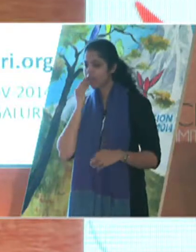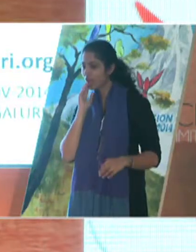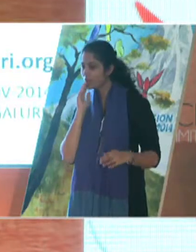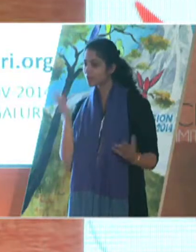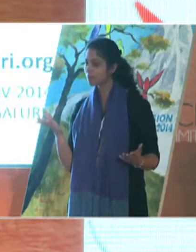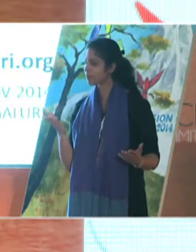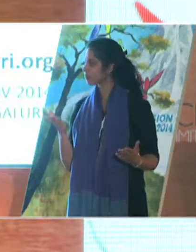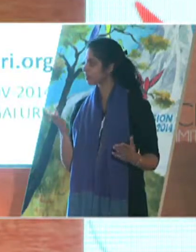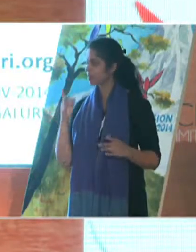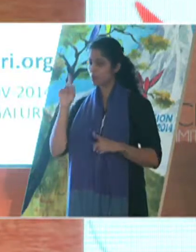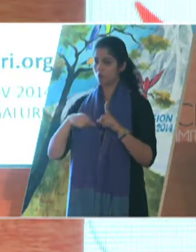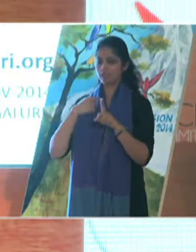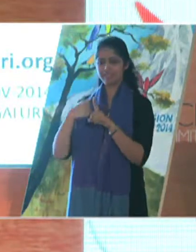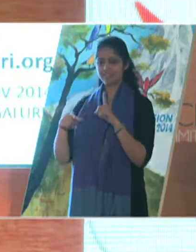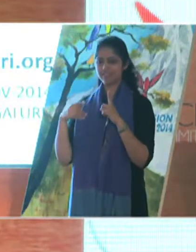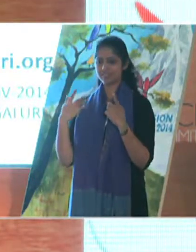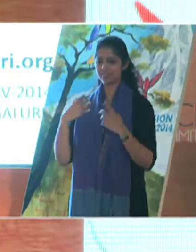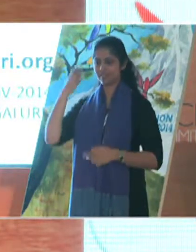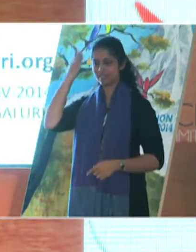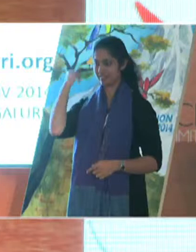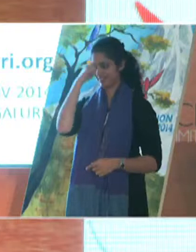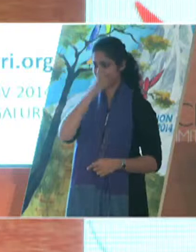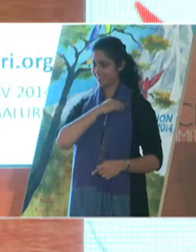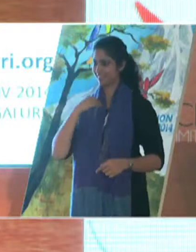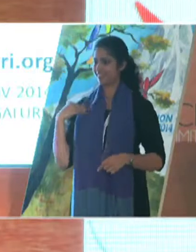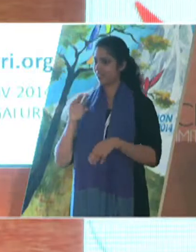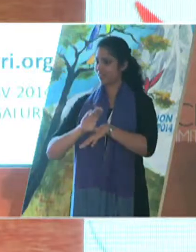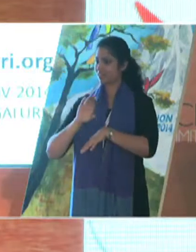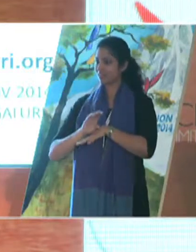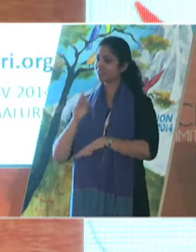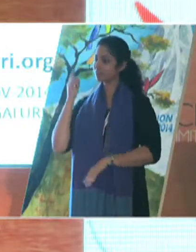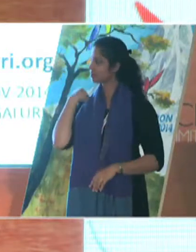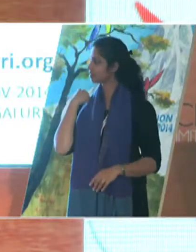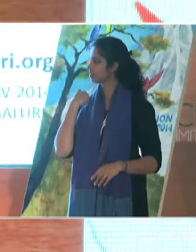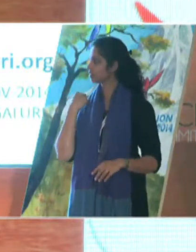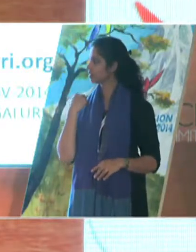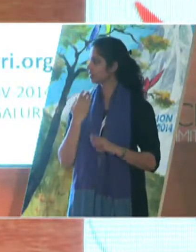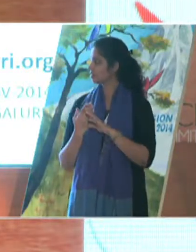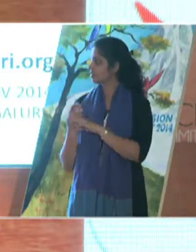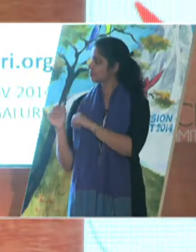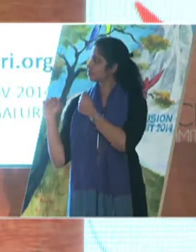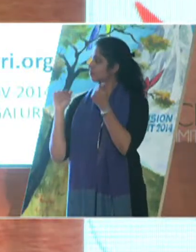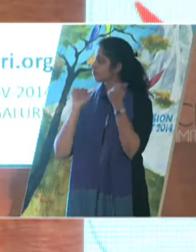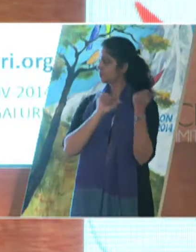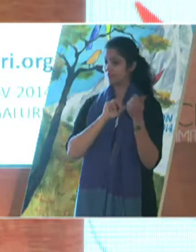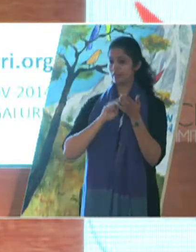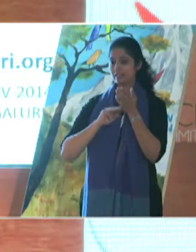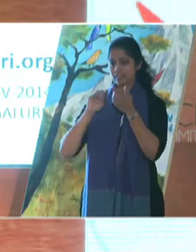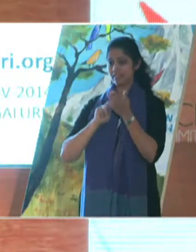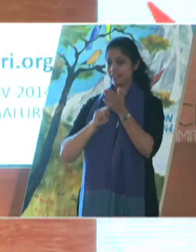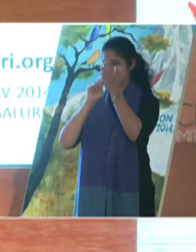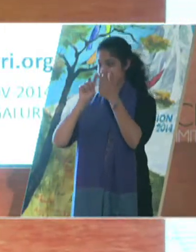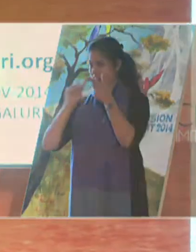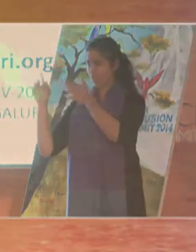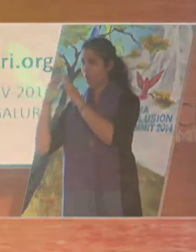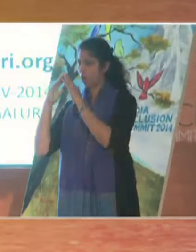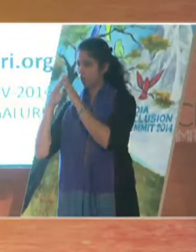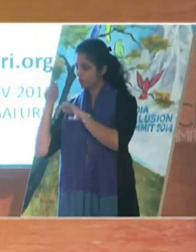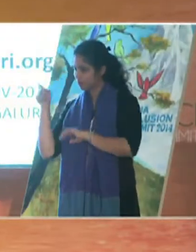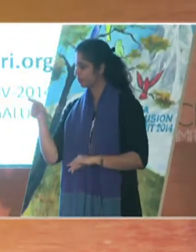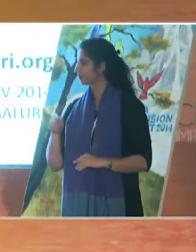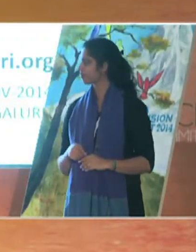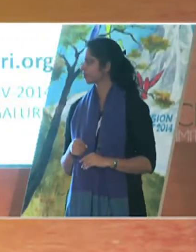her 24th birthday with a piece of cake and a small candle. She blew out the candle and she started crying, and I said, "What's wrong?" And she said, "It's